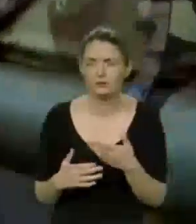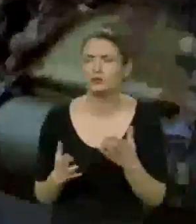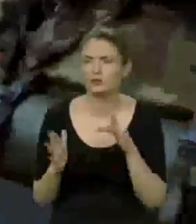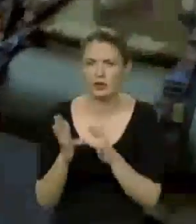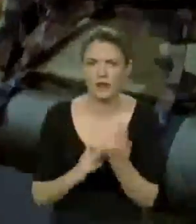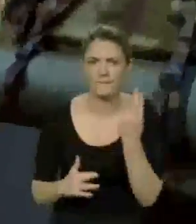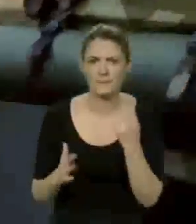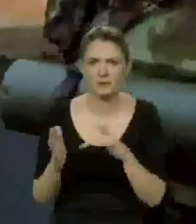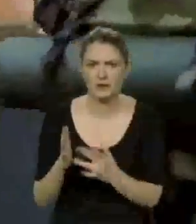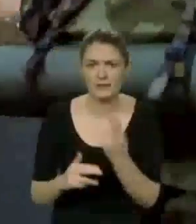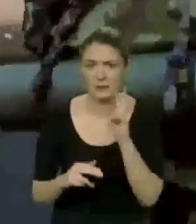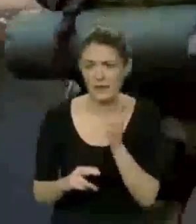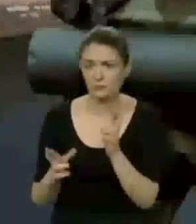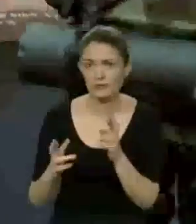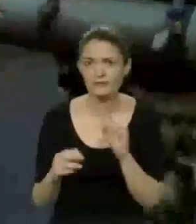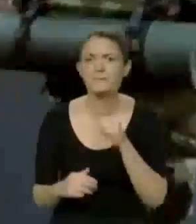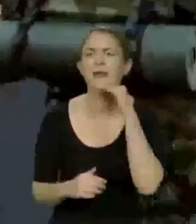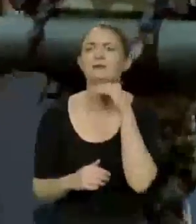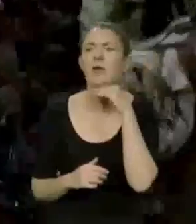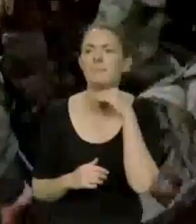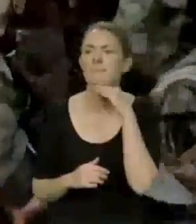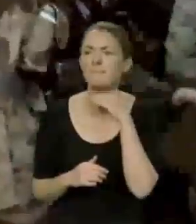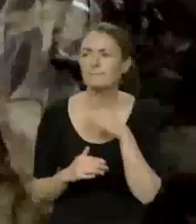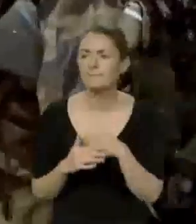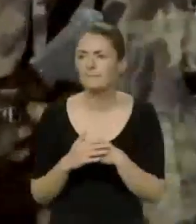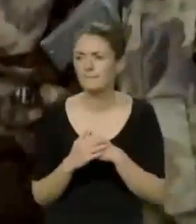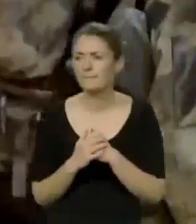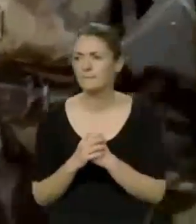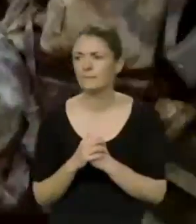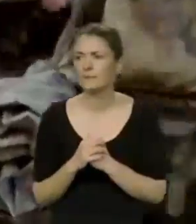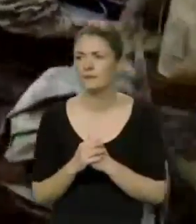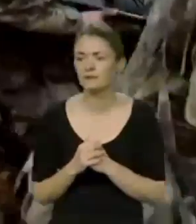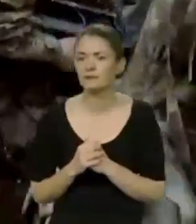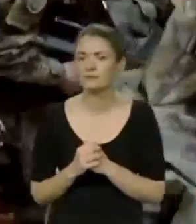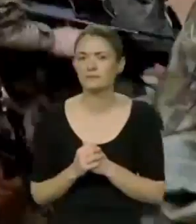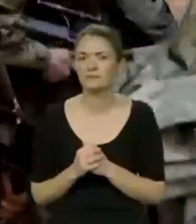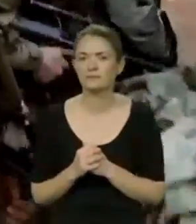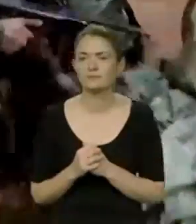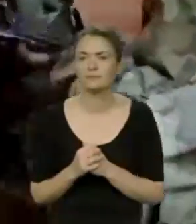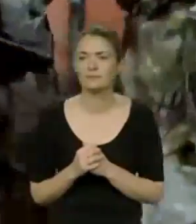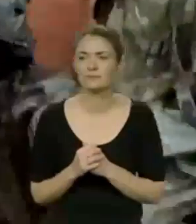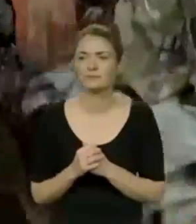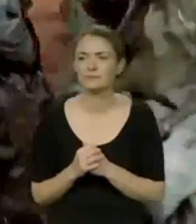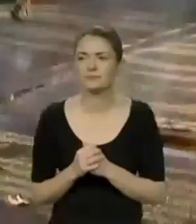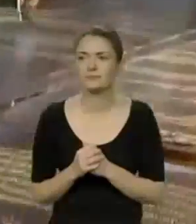Touch up now, touch up. Bit of pride, keep your heads up now. Come on, Kelly.